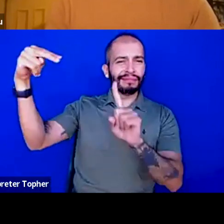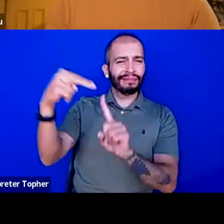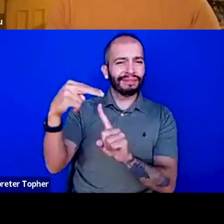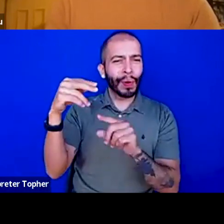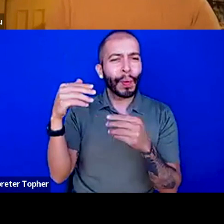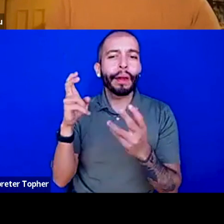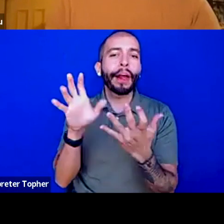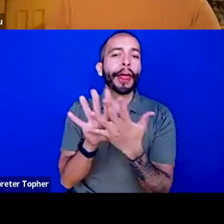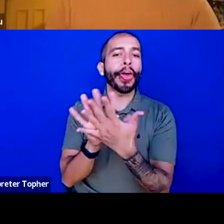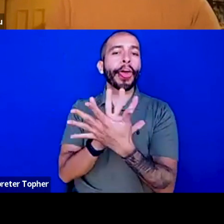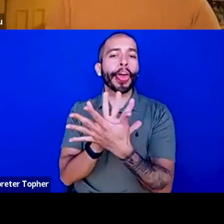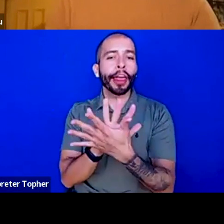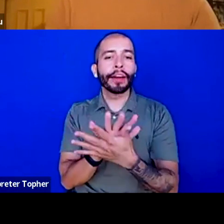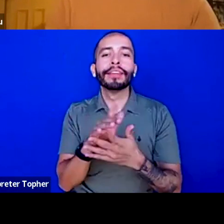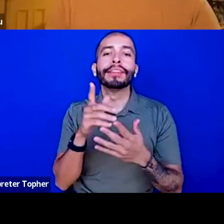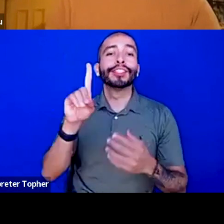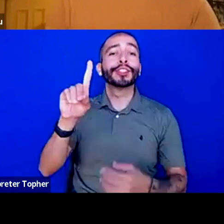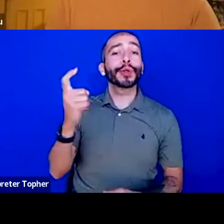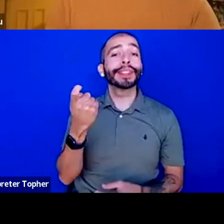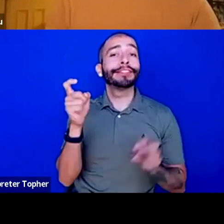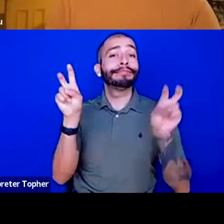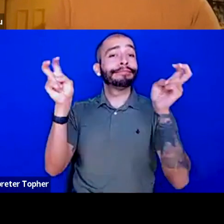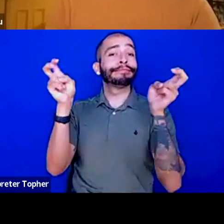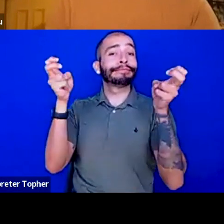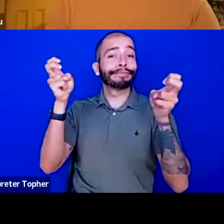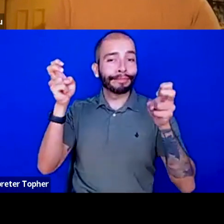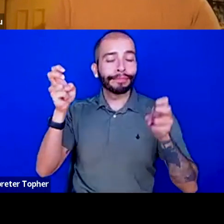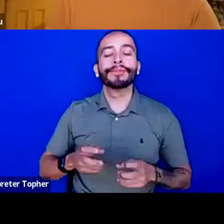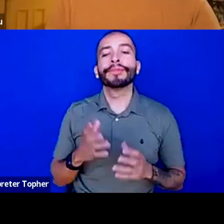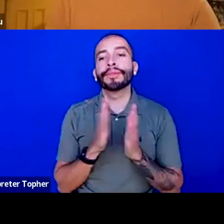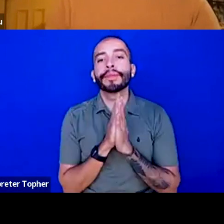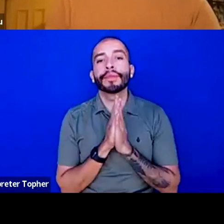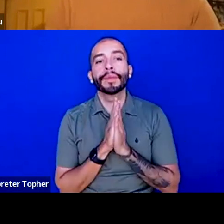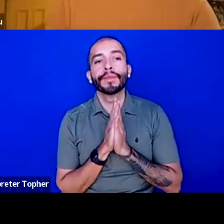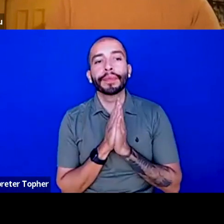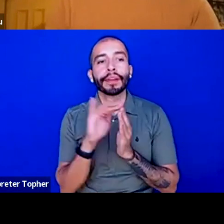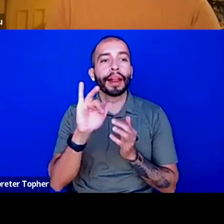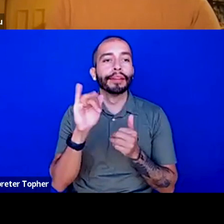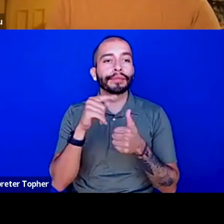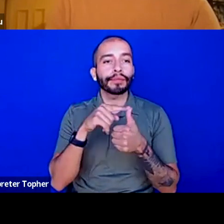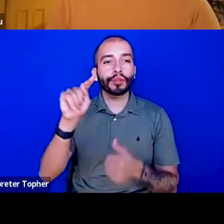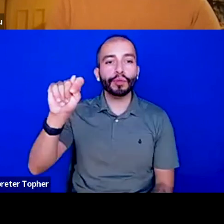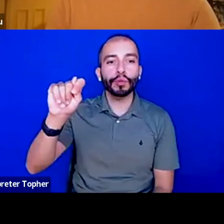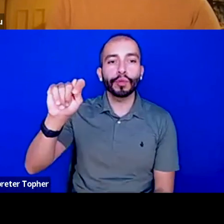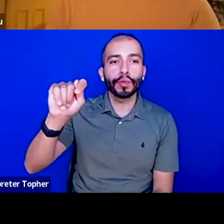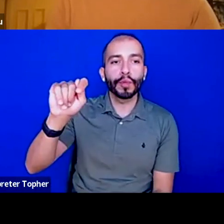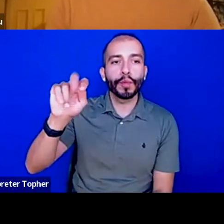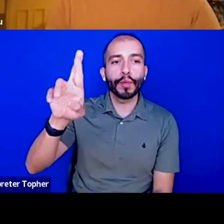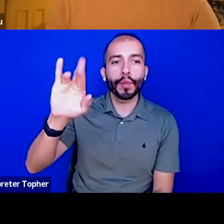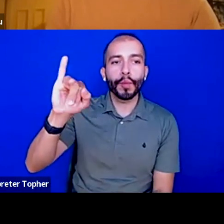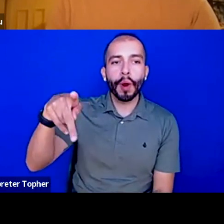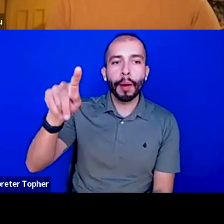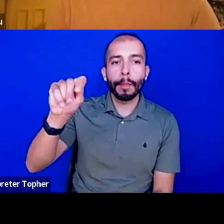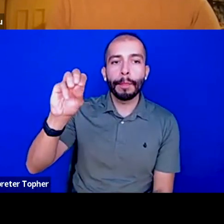drapetomania, which was a manufactured description of an illness by someone named Samuel